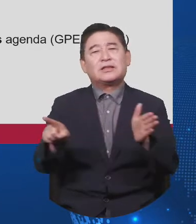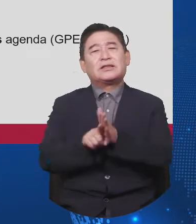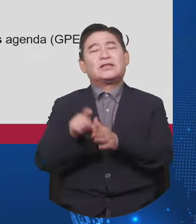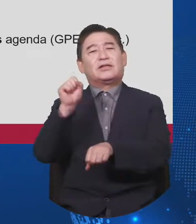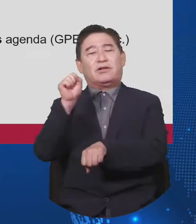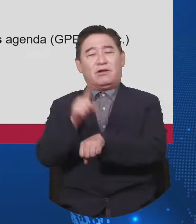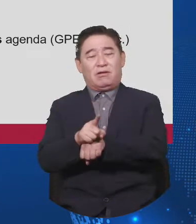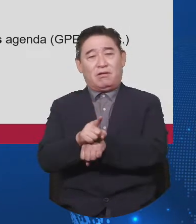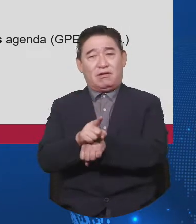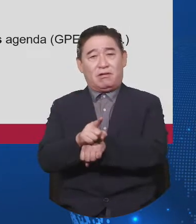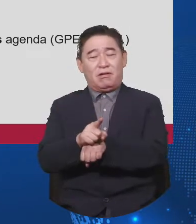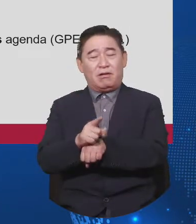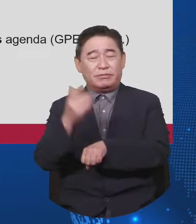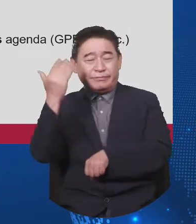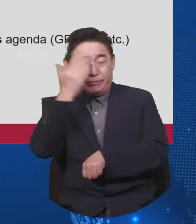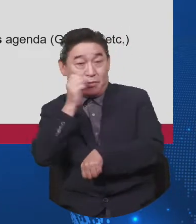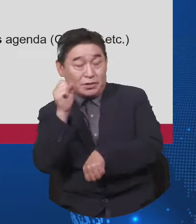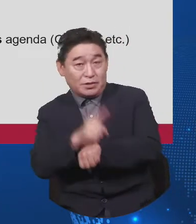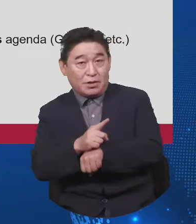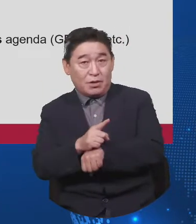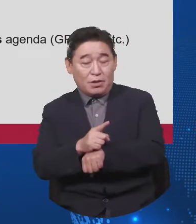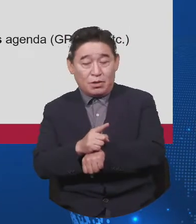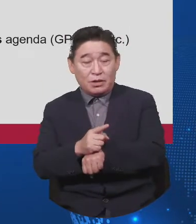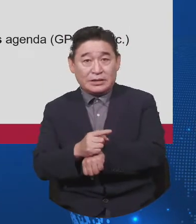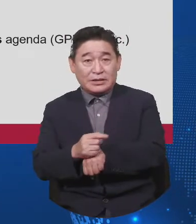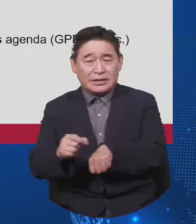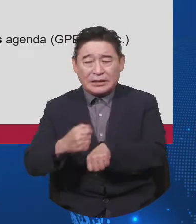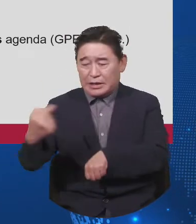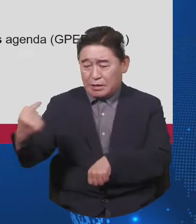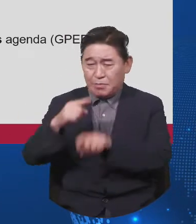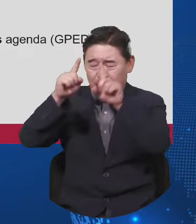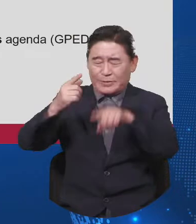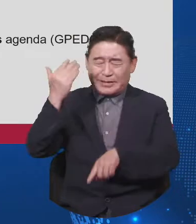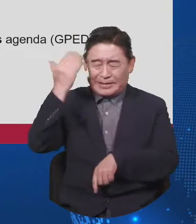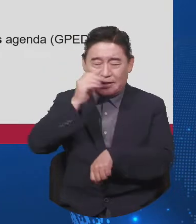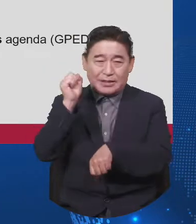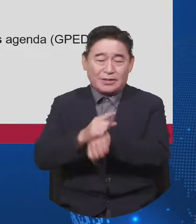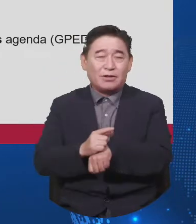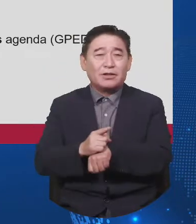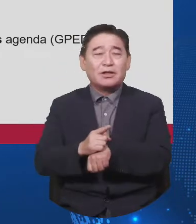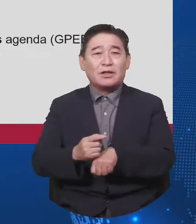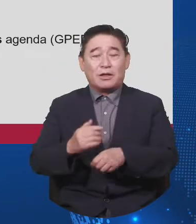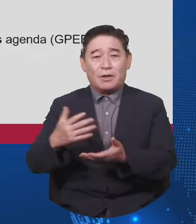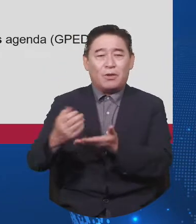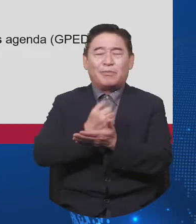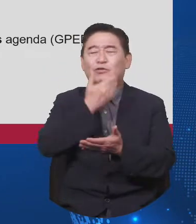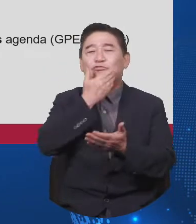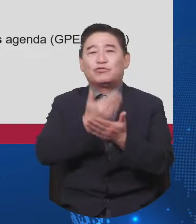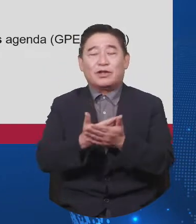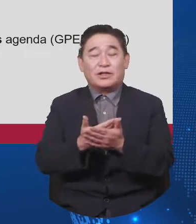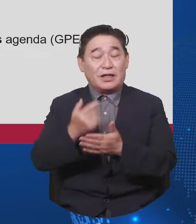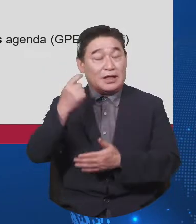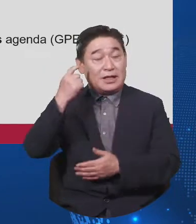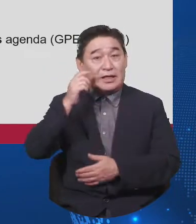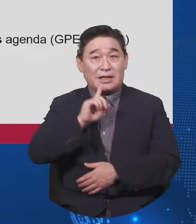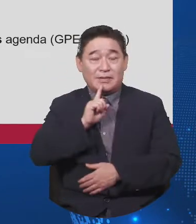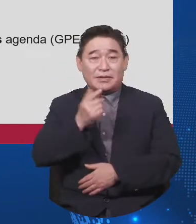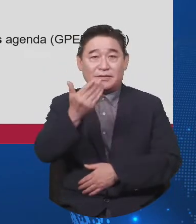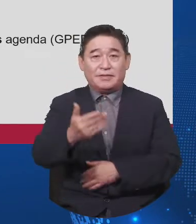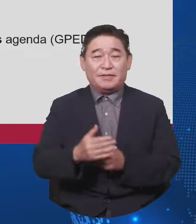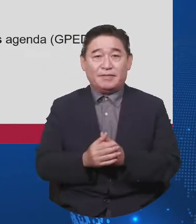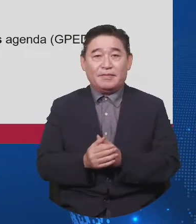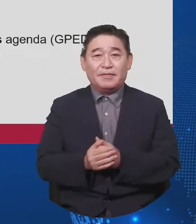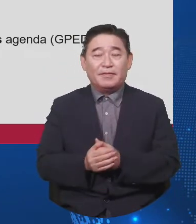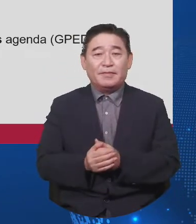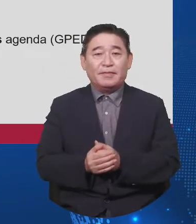what is important. What is important in this context is, and this is also based to a large extent to the